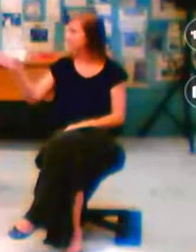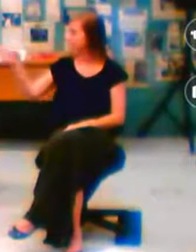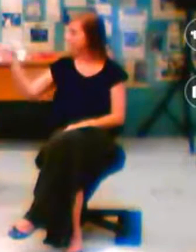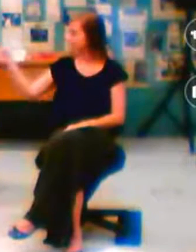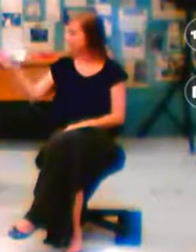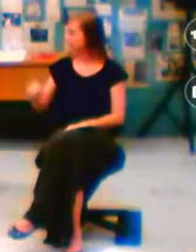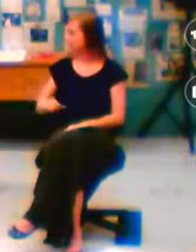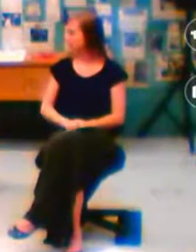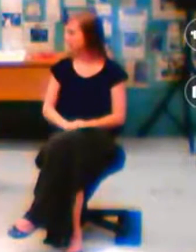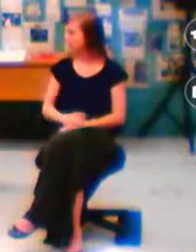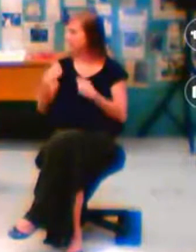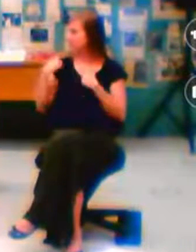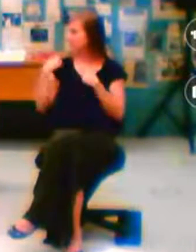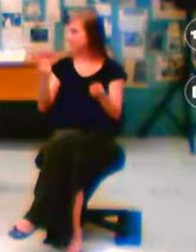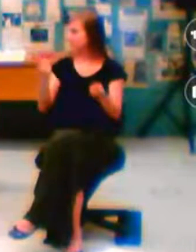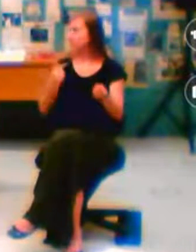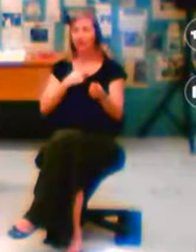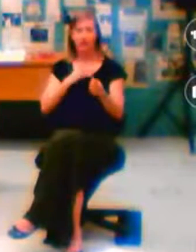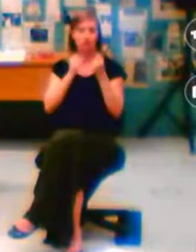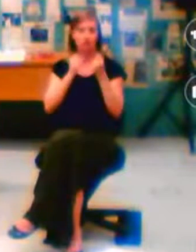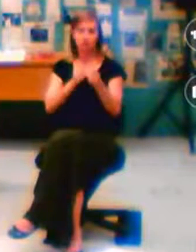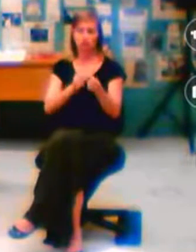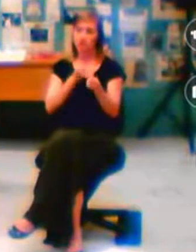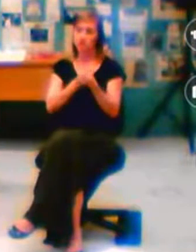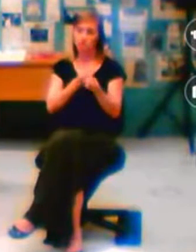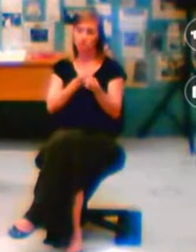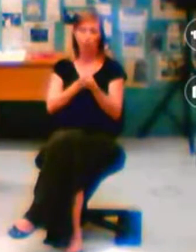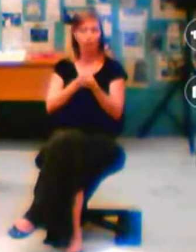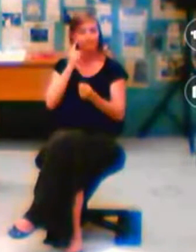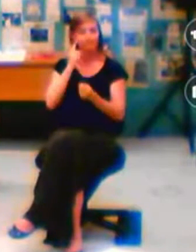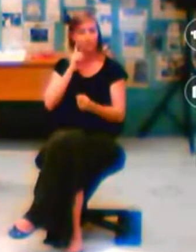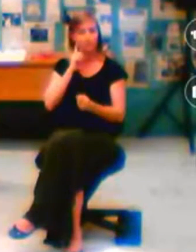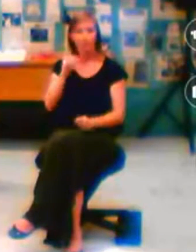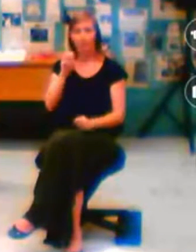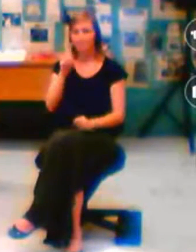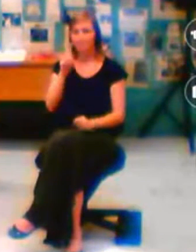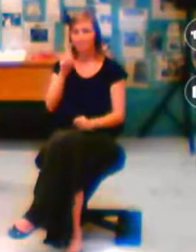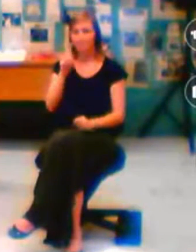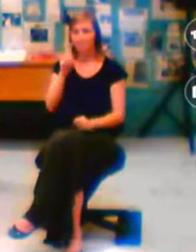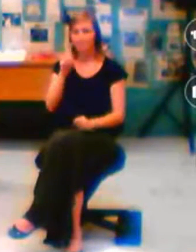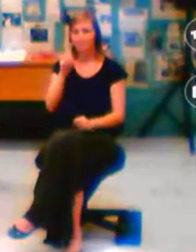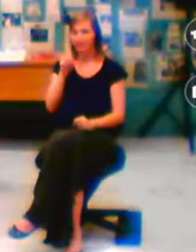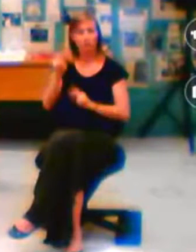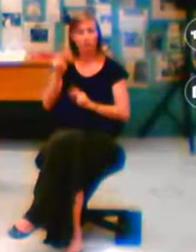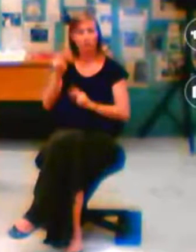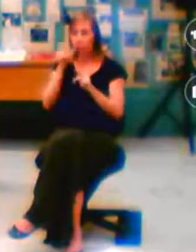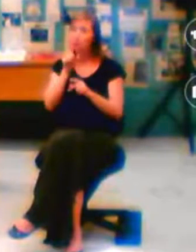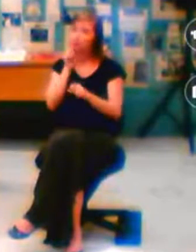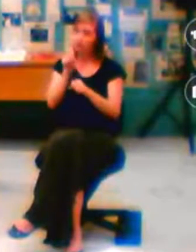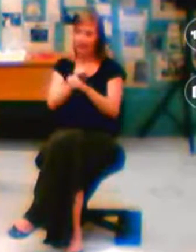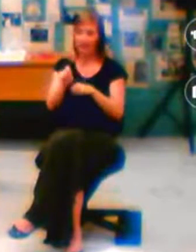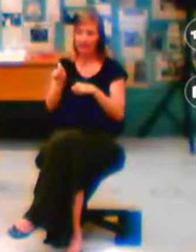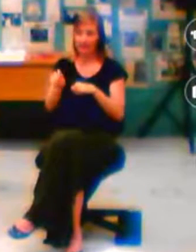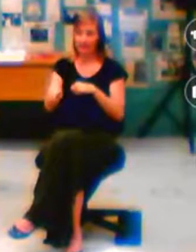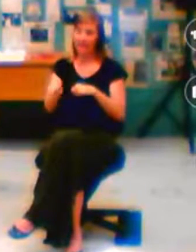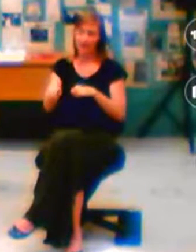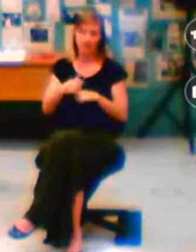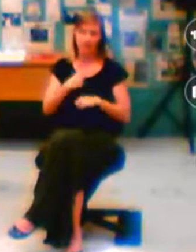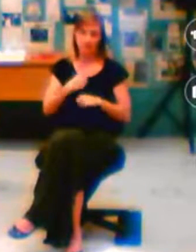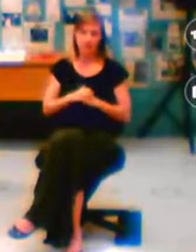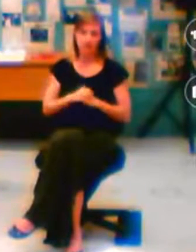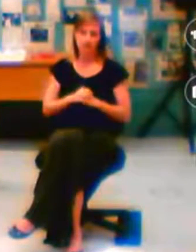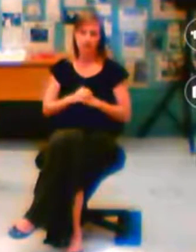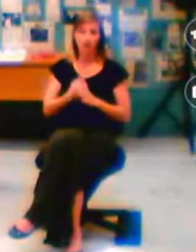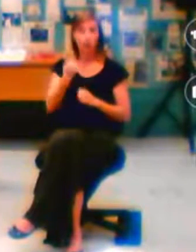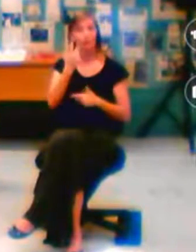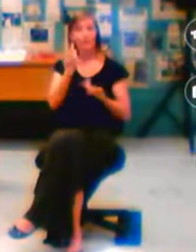is if there, you know, this isn't the right plan, then what would be the better solution to the healthcare problems we have? I've